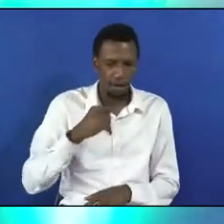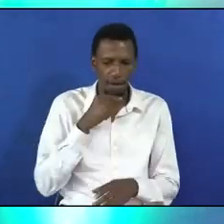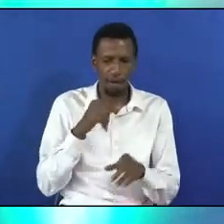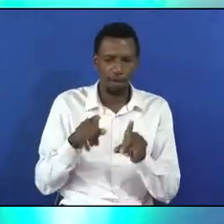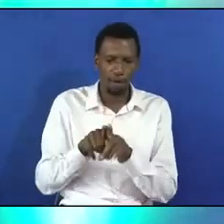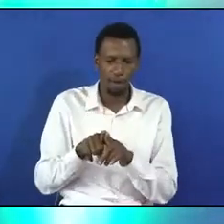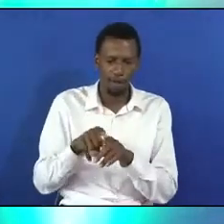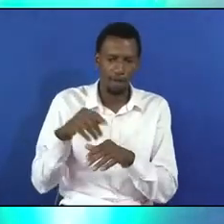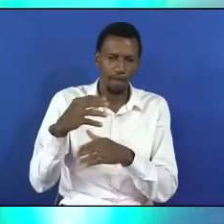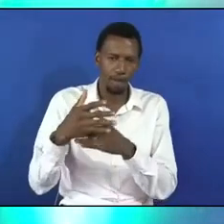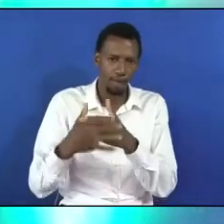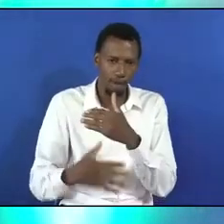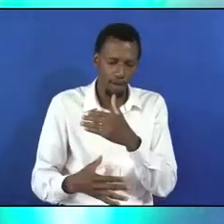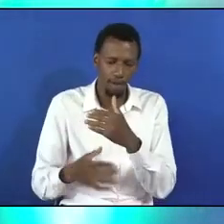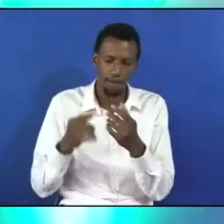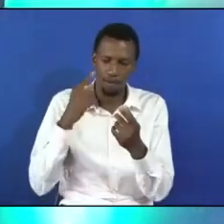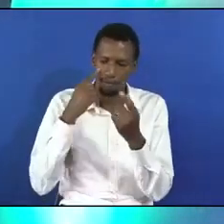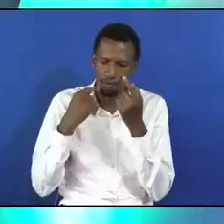the ground.